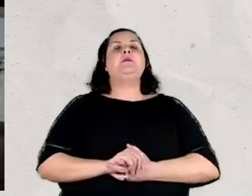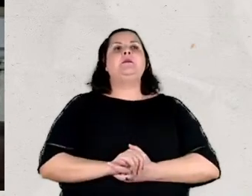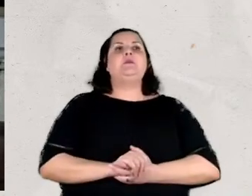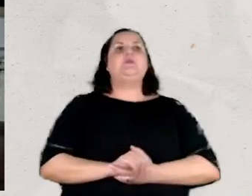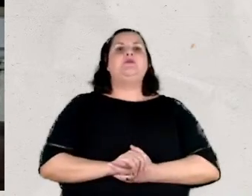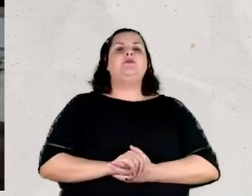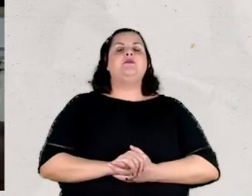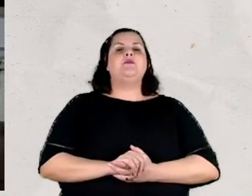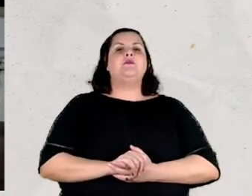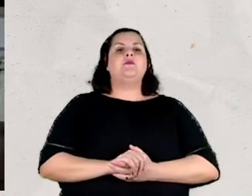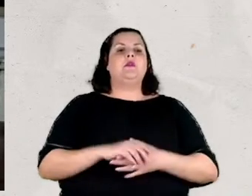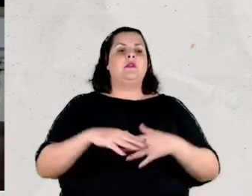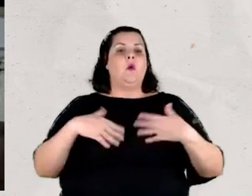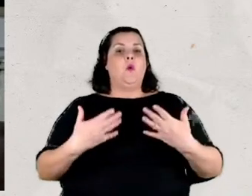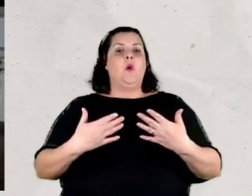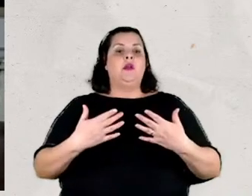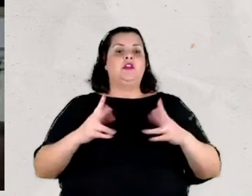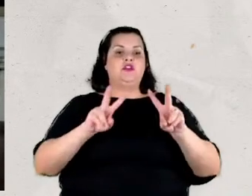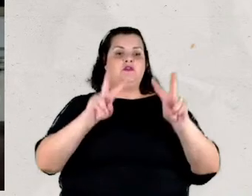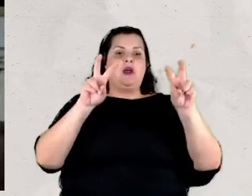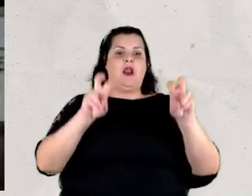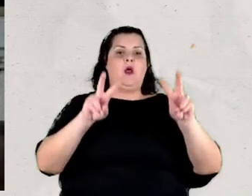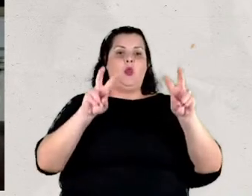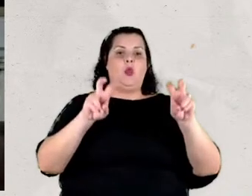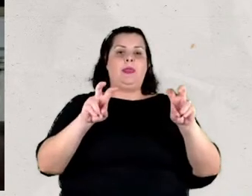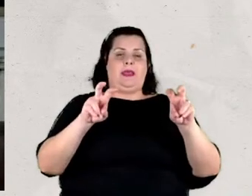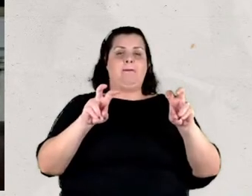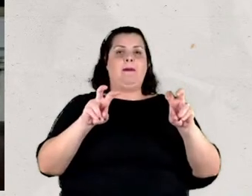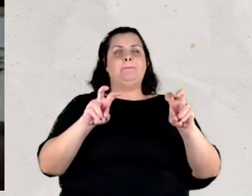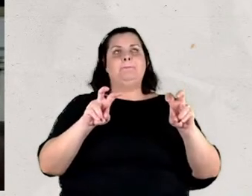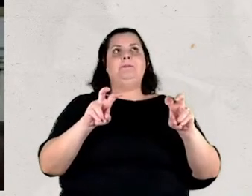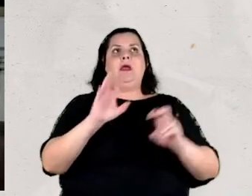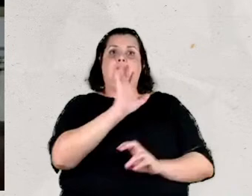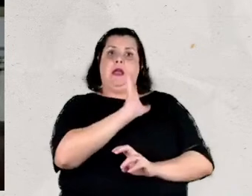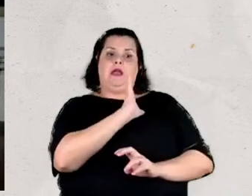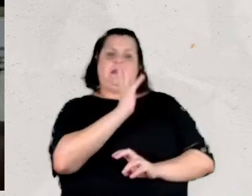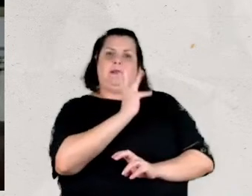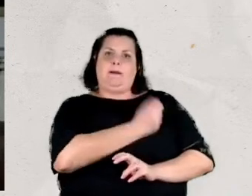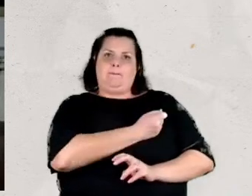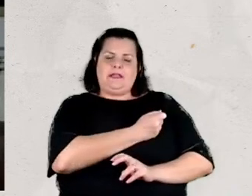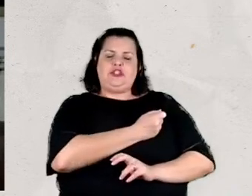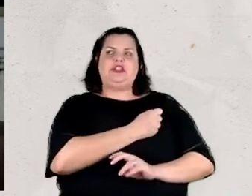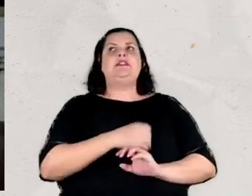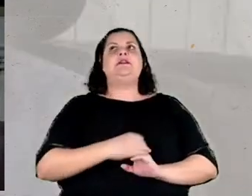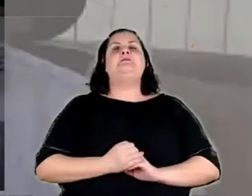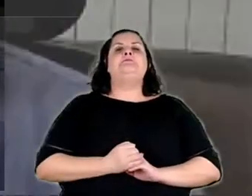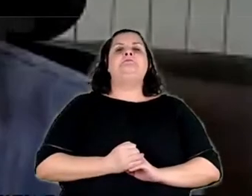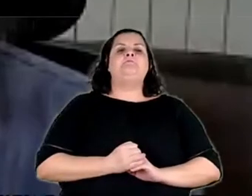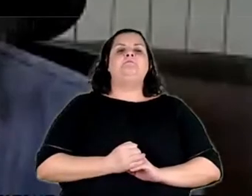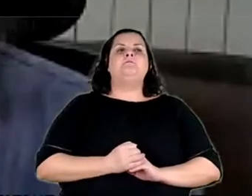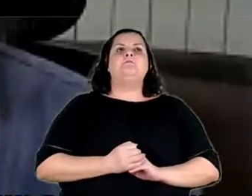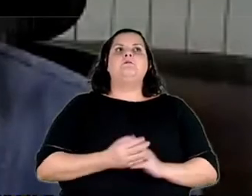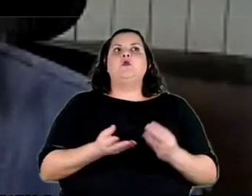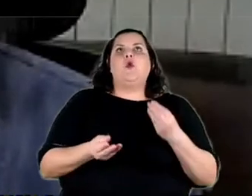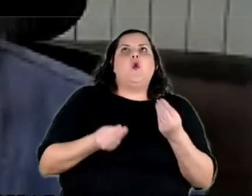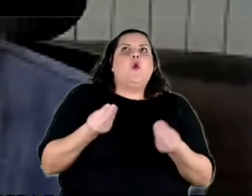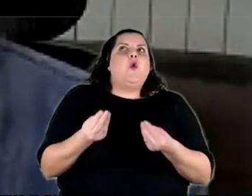because the only way that I believe we're going to solve this is through a regional